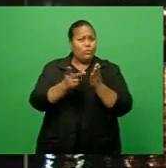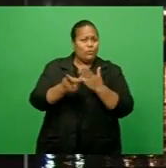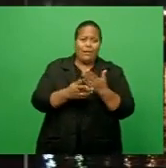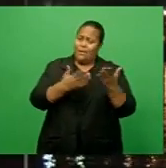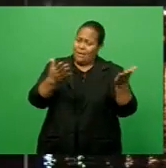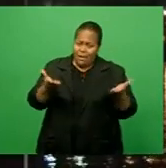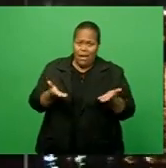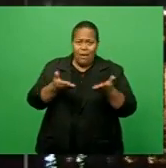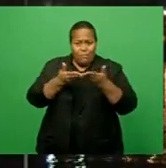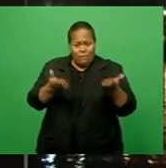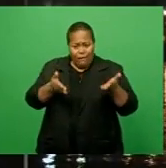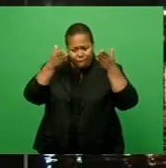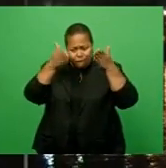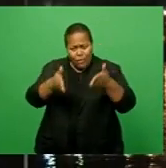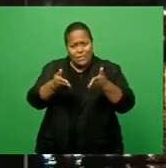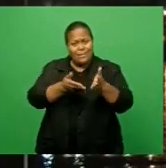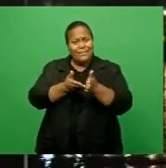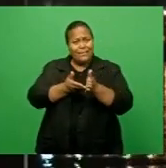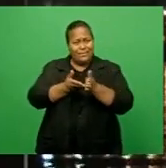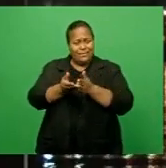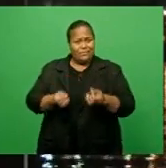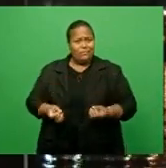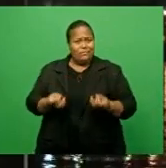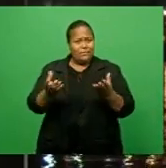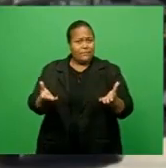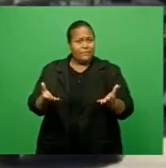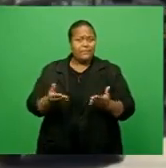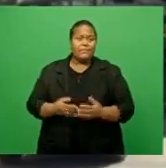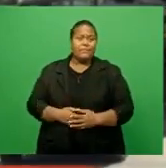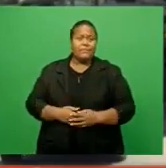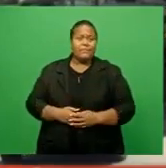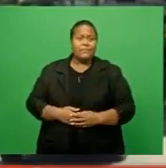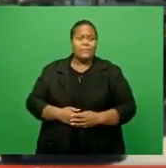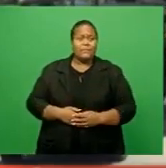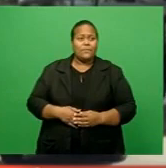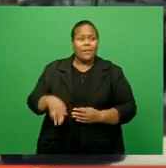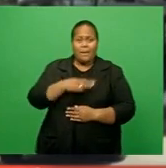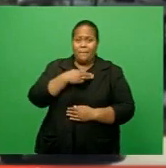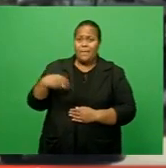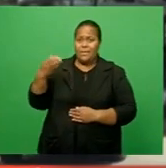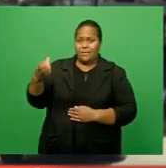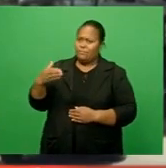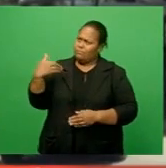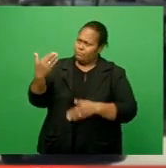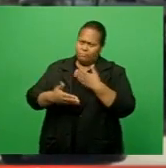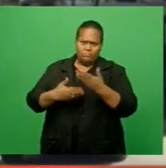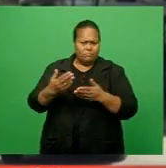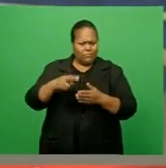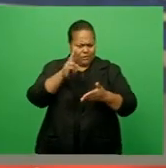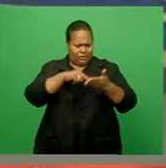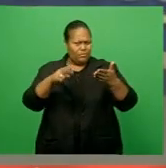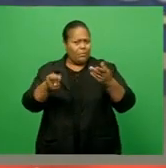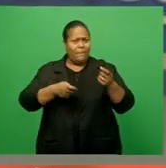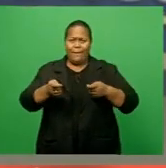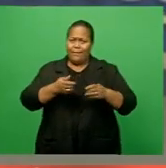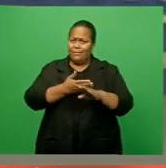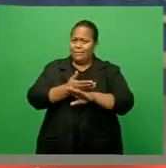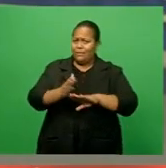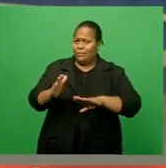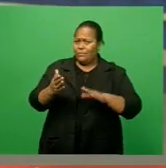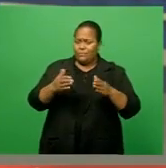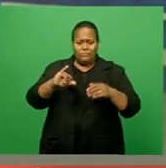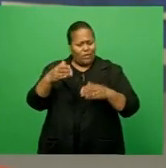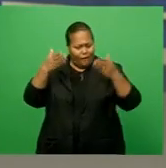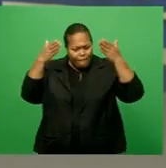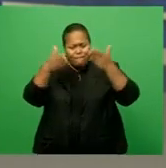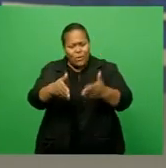on service delivery. Kritika Kumar reports. The minister says the Nosuri market is fairly new and they are focused on